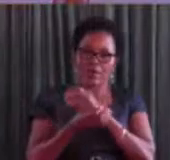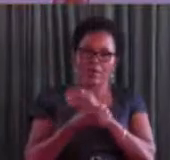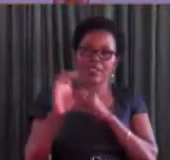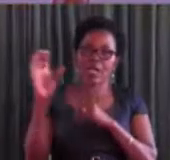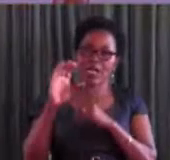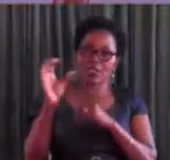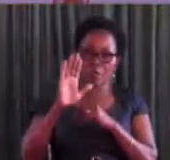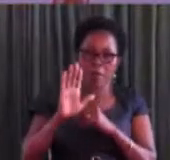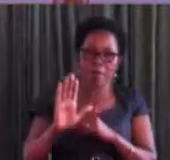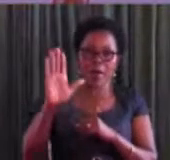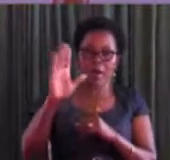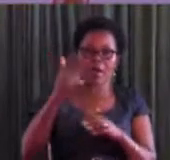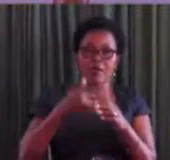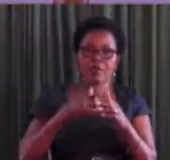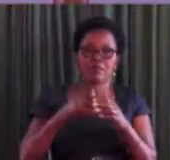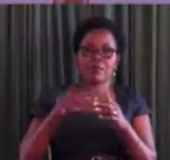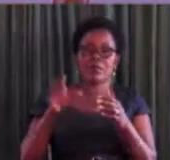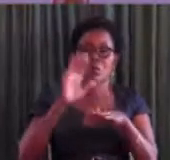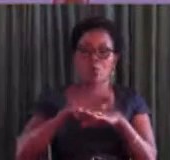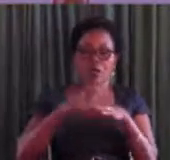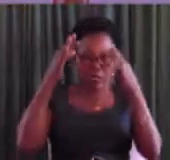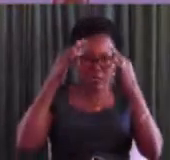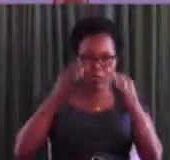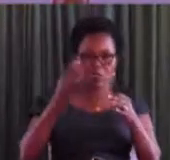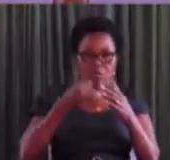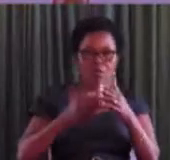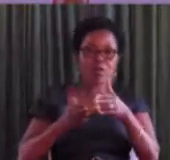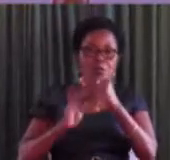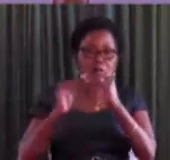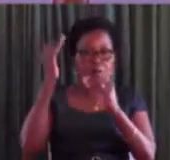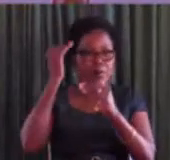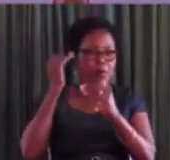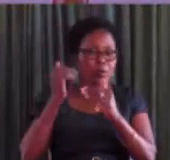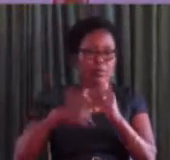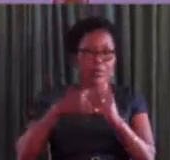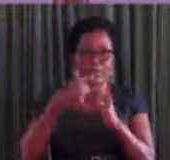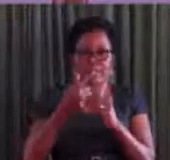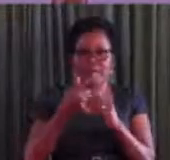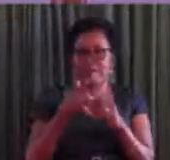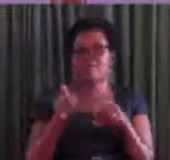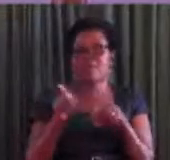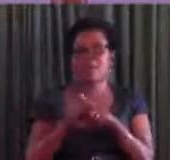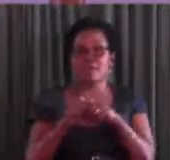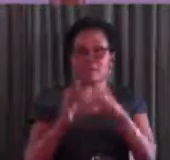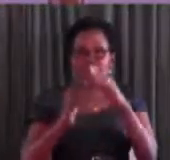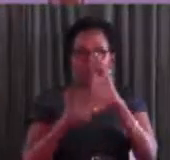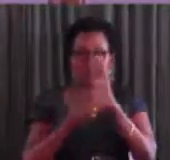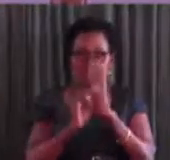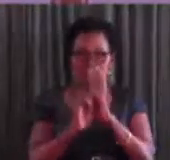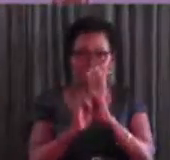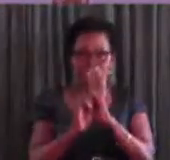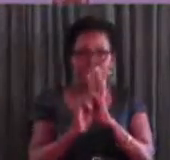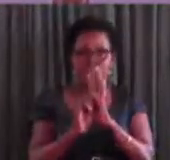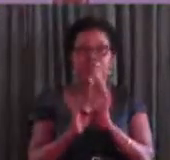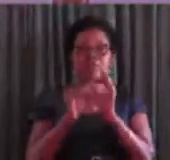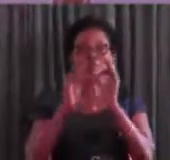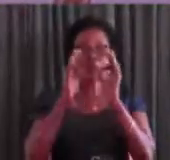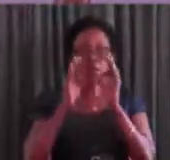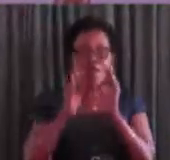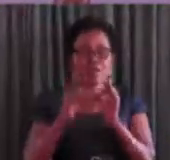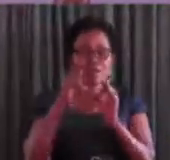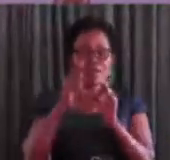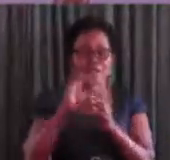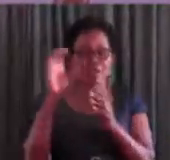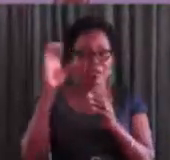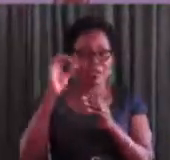regarding decisions of the Supreme Court, and I just said as an example that unless that client is asking